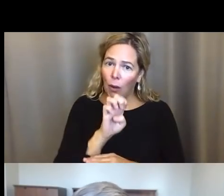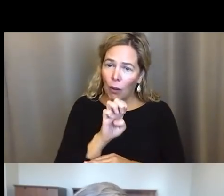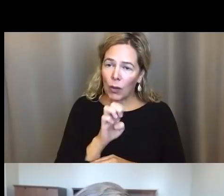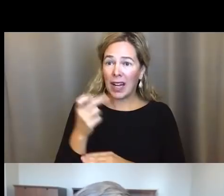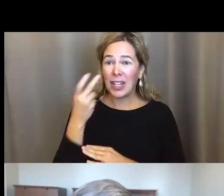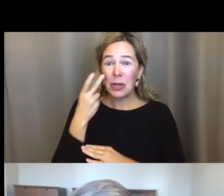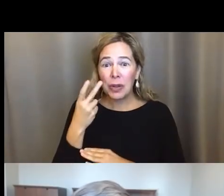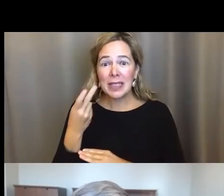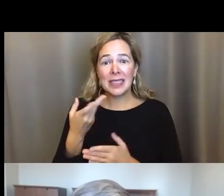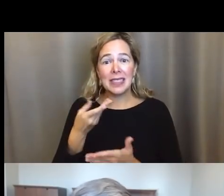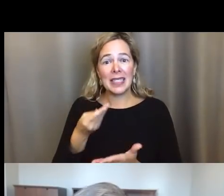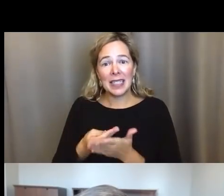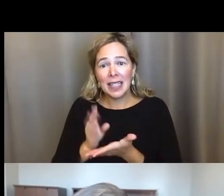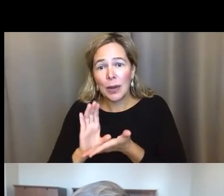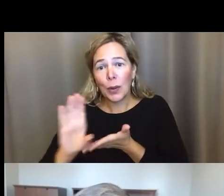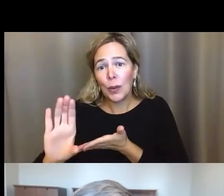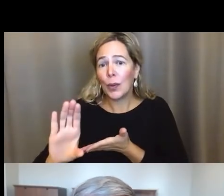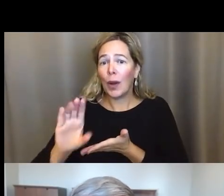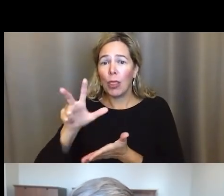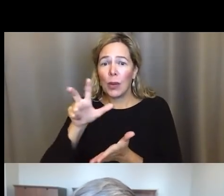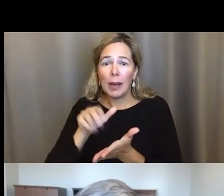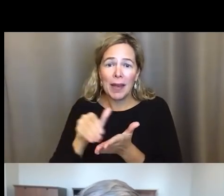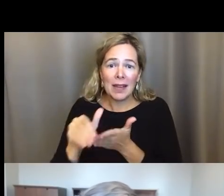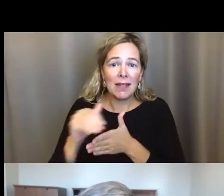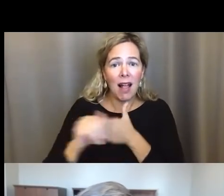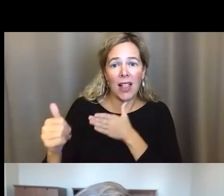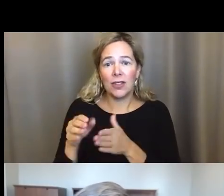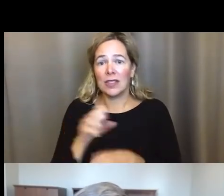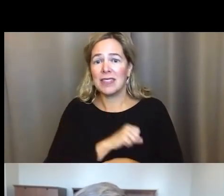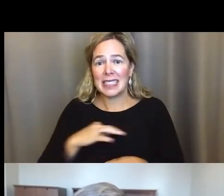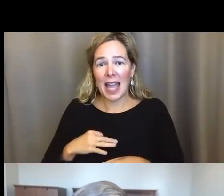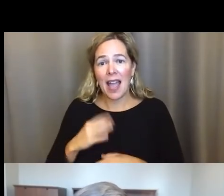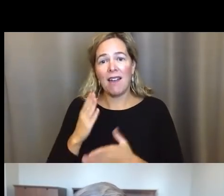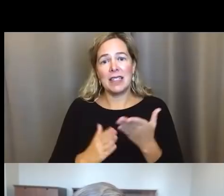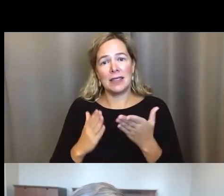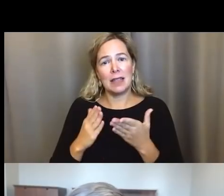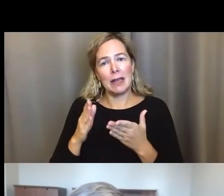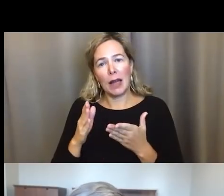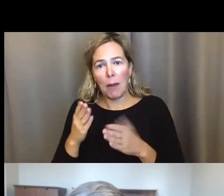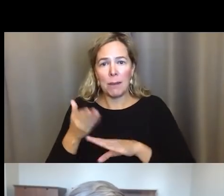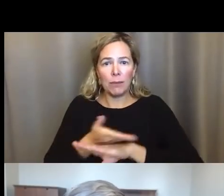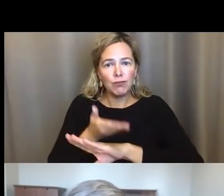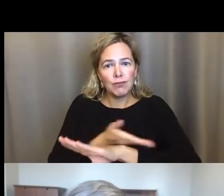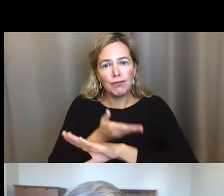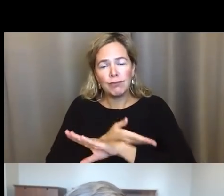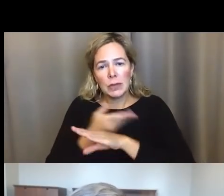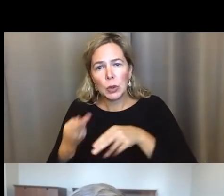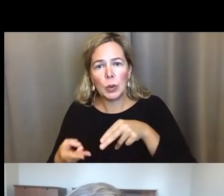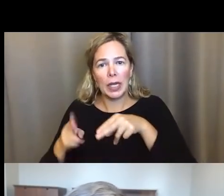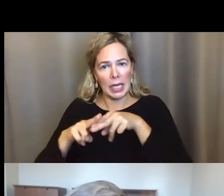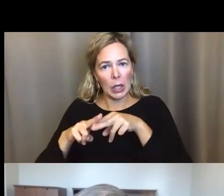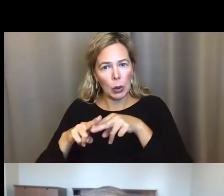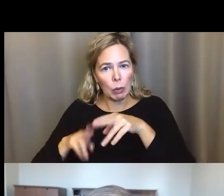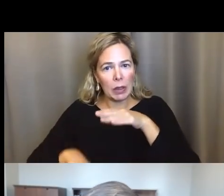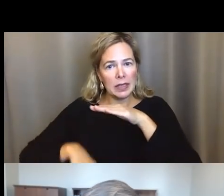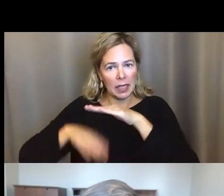in staff, as well as equipment and some minor renovations that we'll need to do in order to increase this capacity so that we